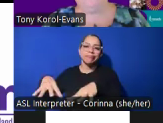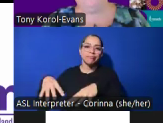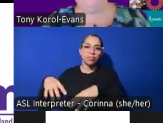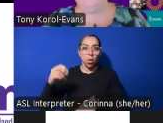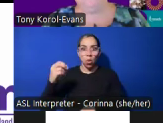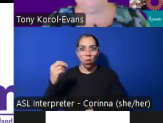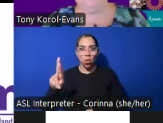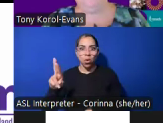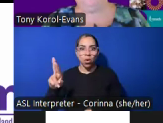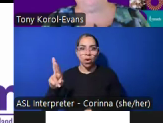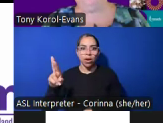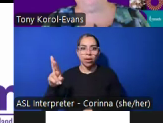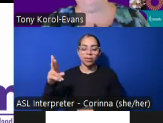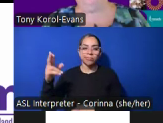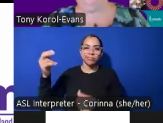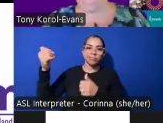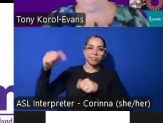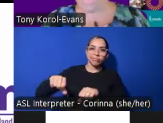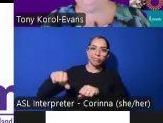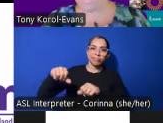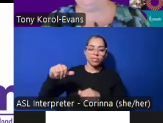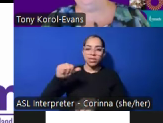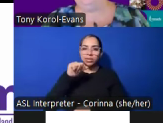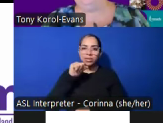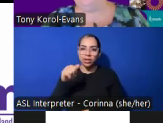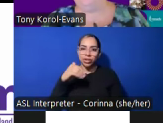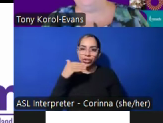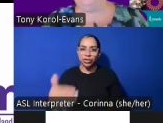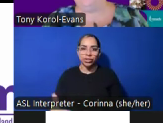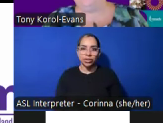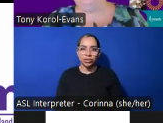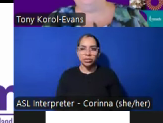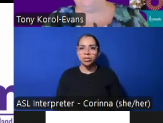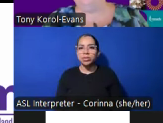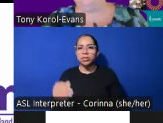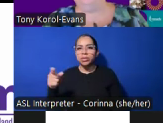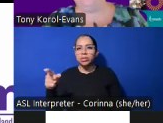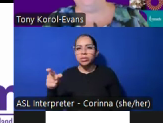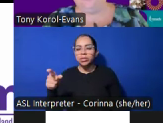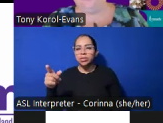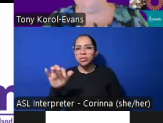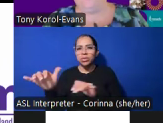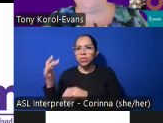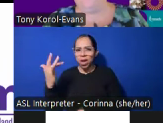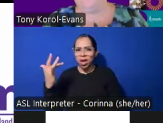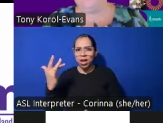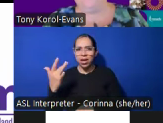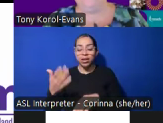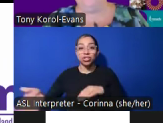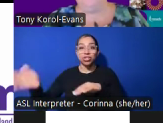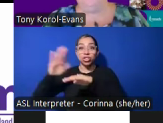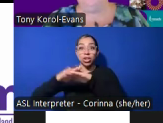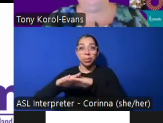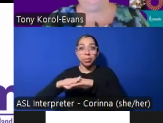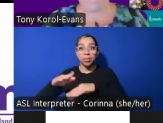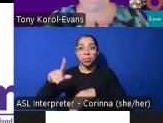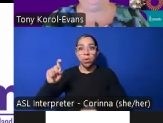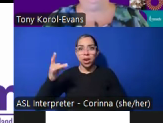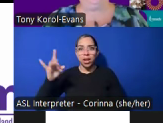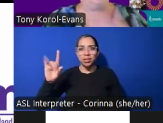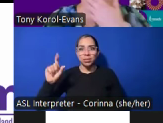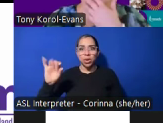against. And that's not good. And Catherine says, why do you think there's been this jump, the jump in need for services?